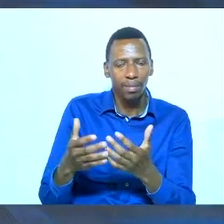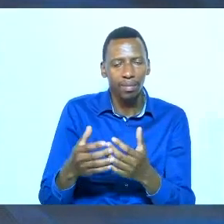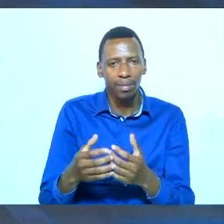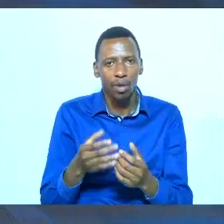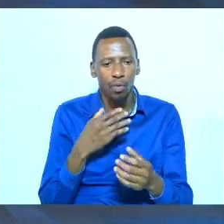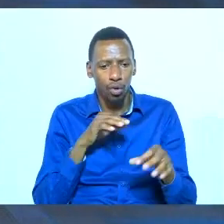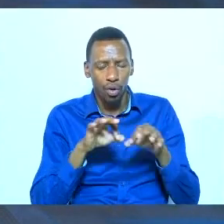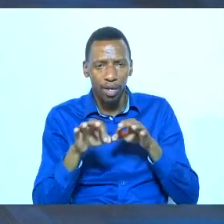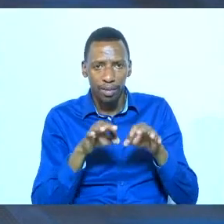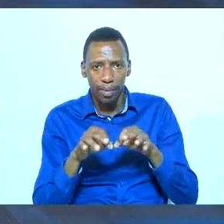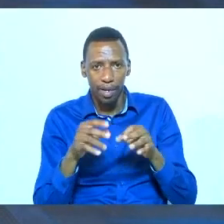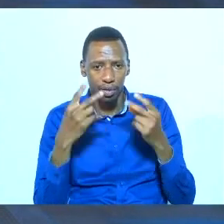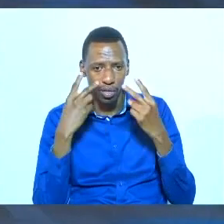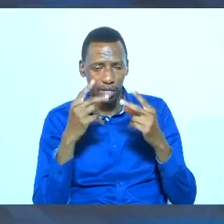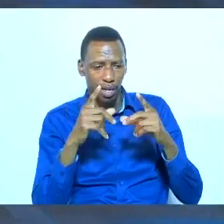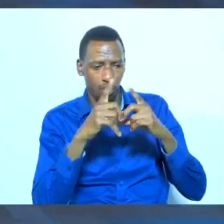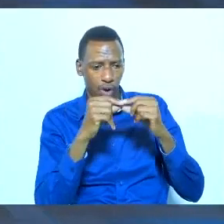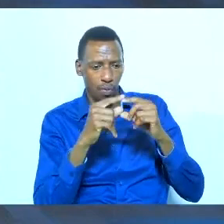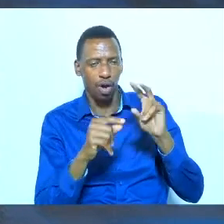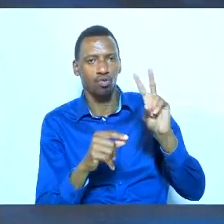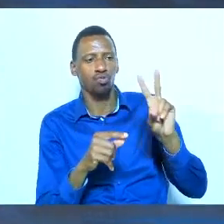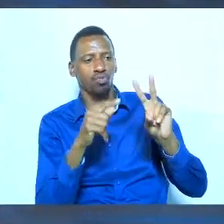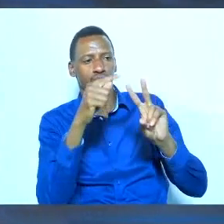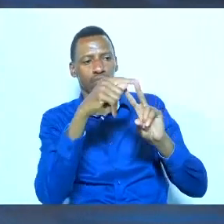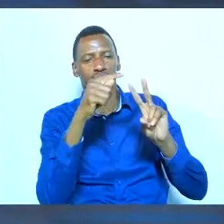one, you will find only two statements.